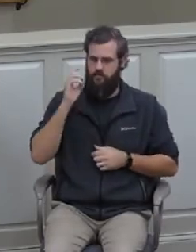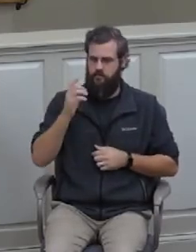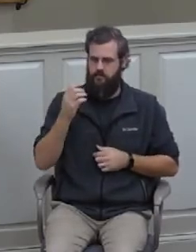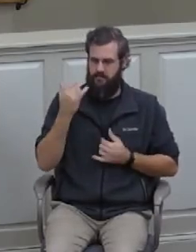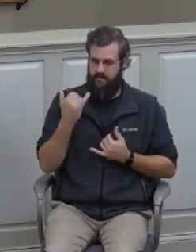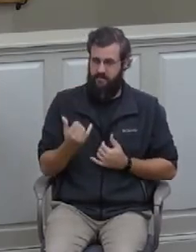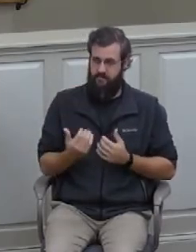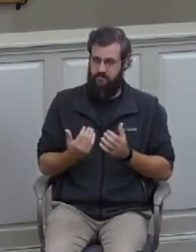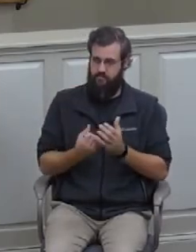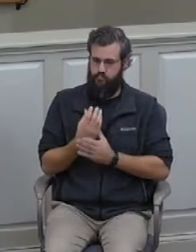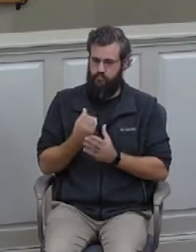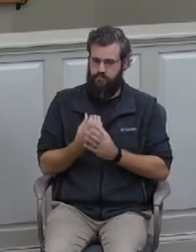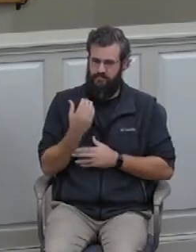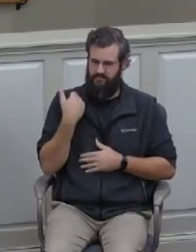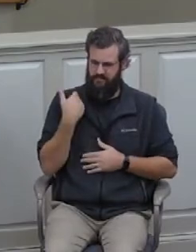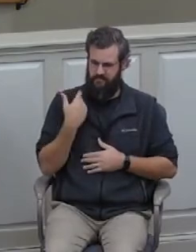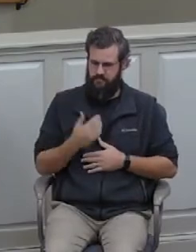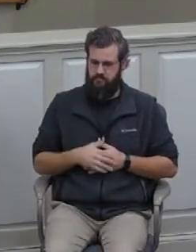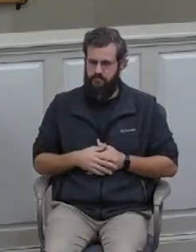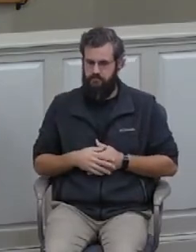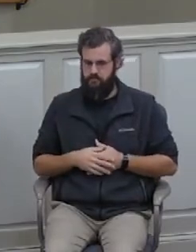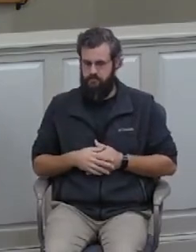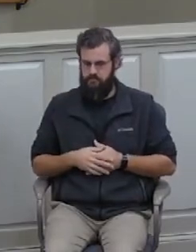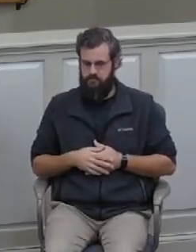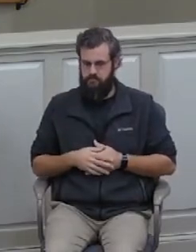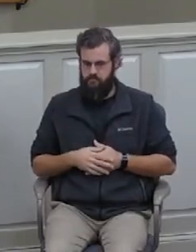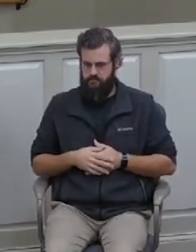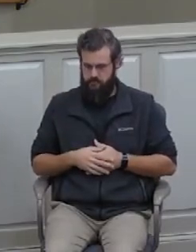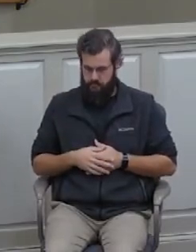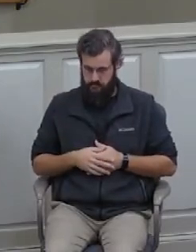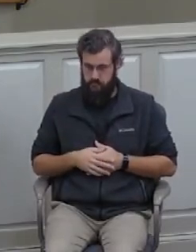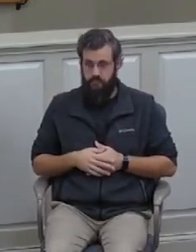this spring that